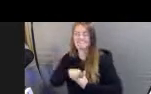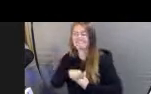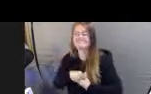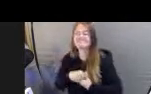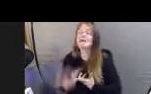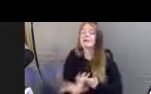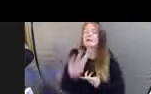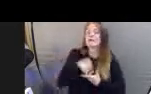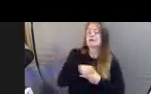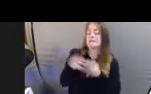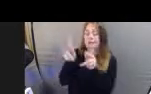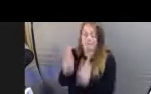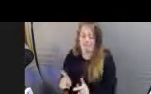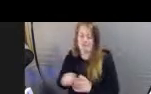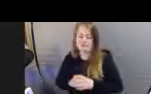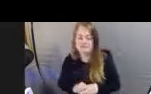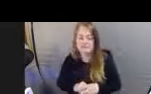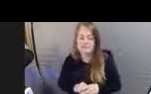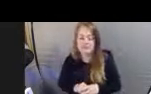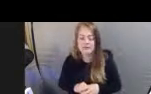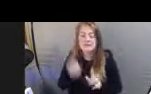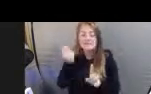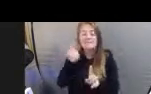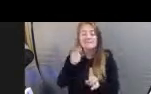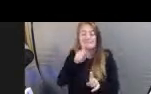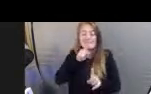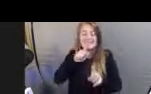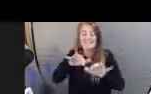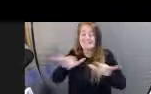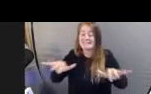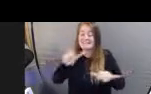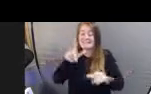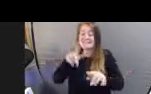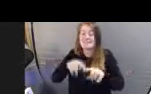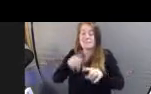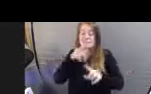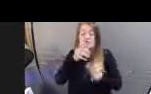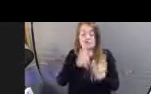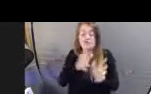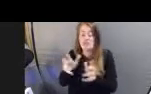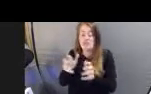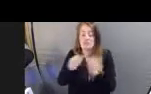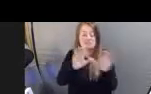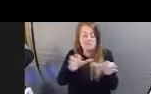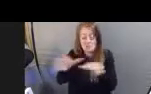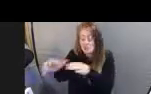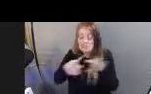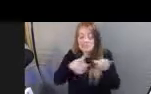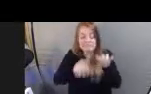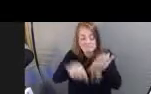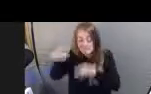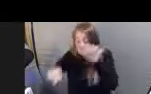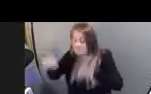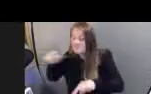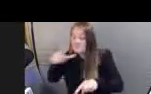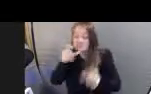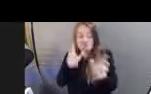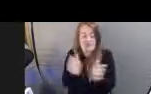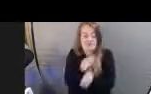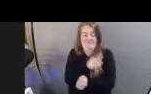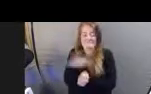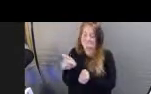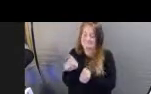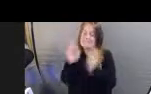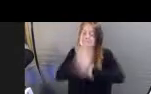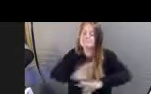person. So I always put up here, this can vary depending on community to community, group to group, depending on who you're speaking with. So it's always